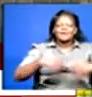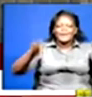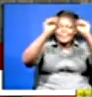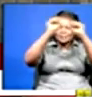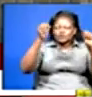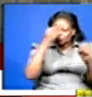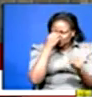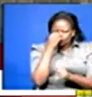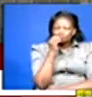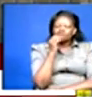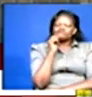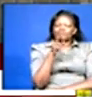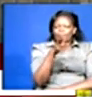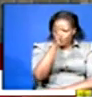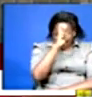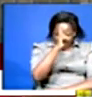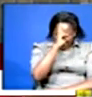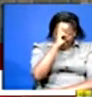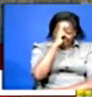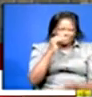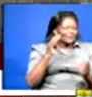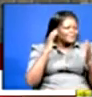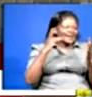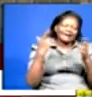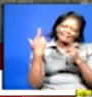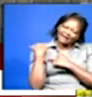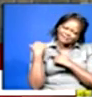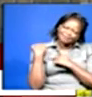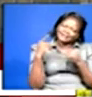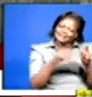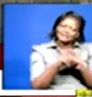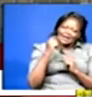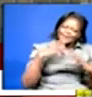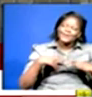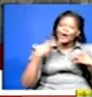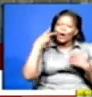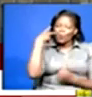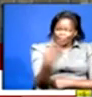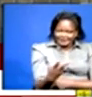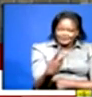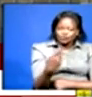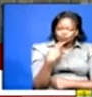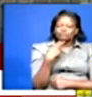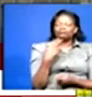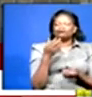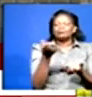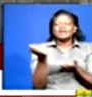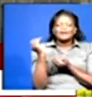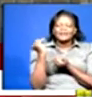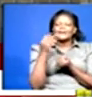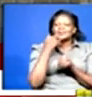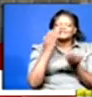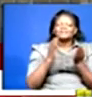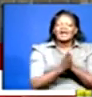men and women in blue have a huge task, as Kenyans will be watching for better services and security.